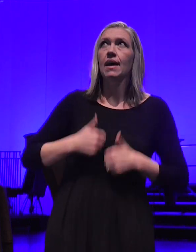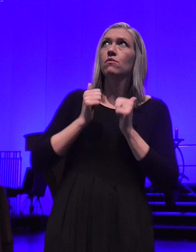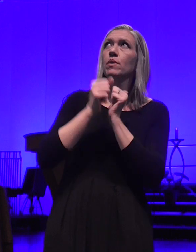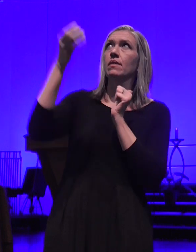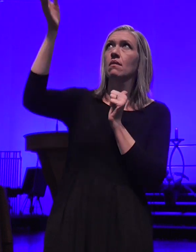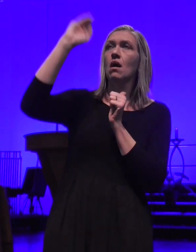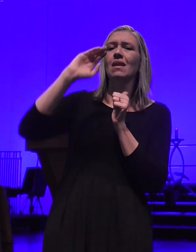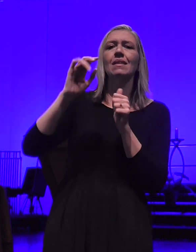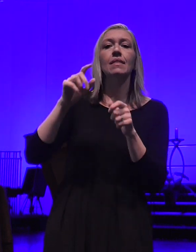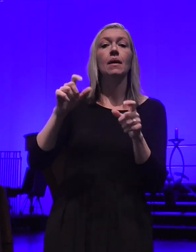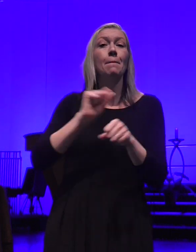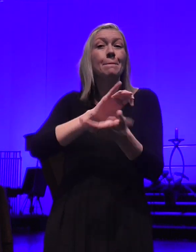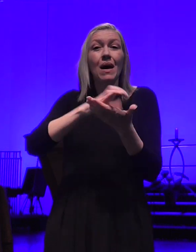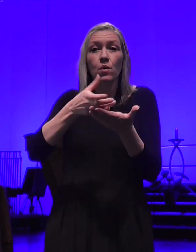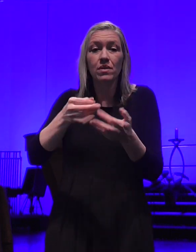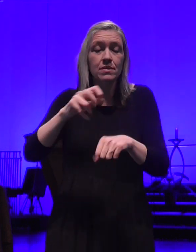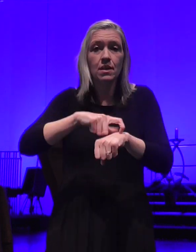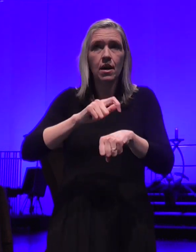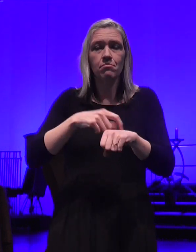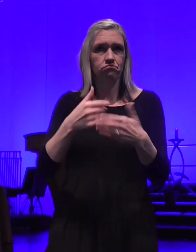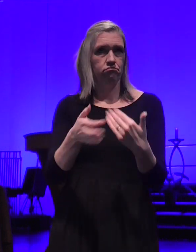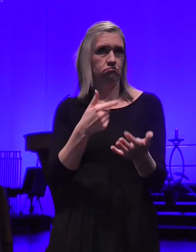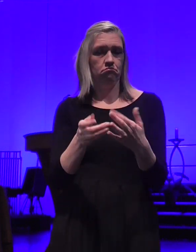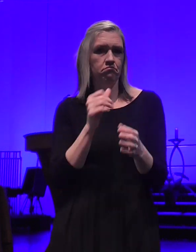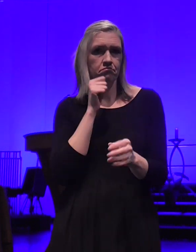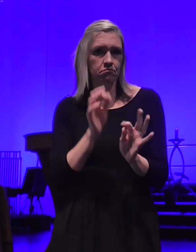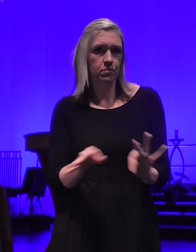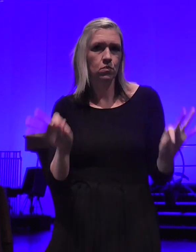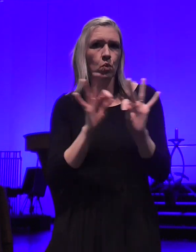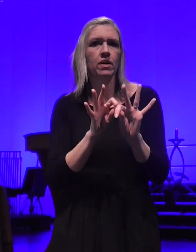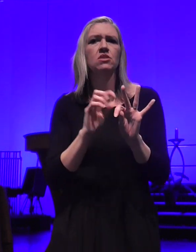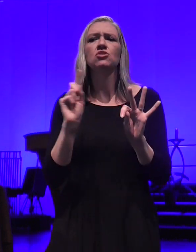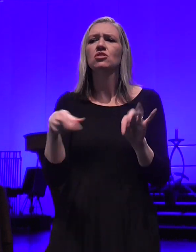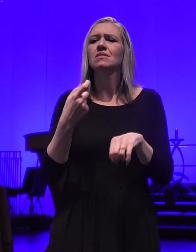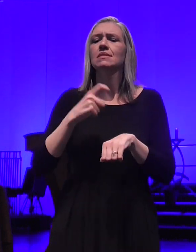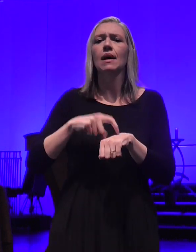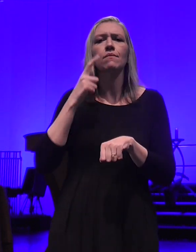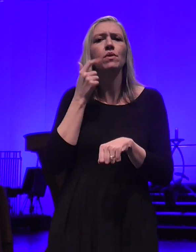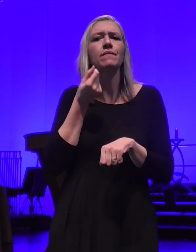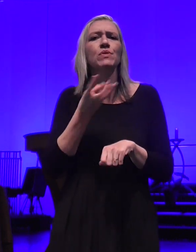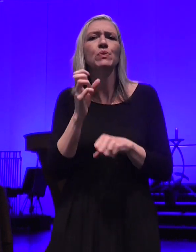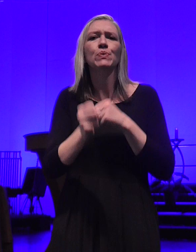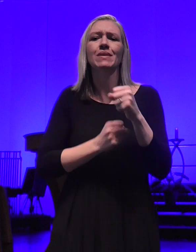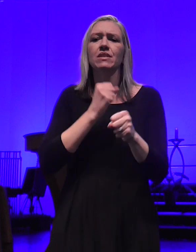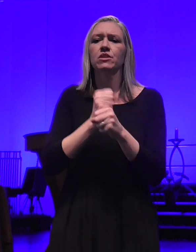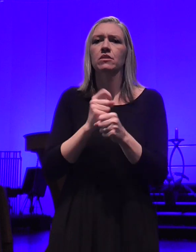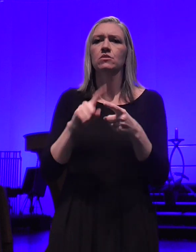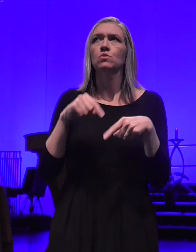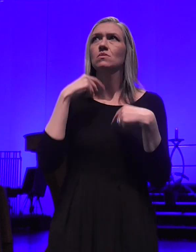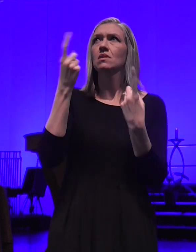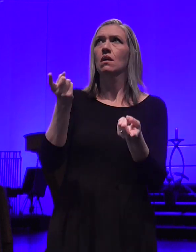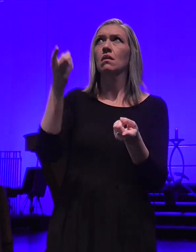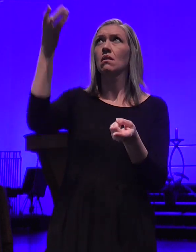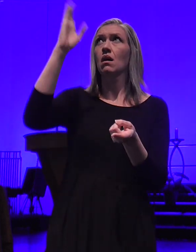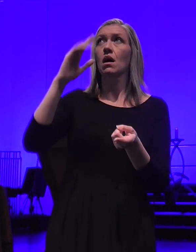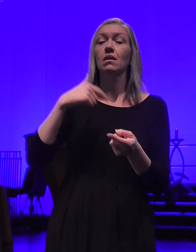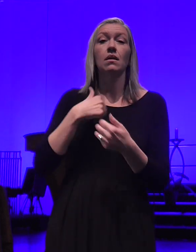matter. Life is just a little opportunity for you during a few years to say to God, I love you too."